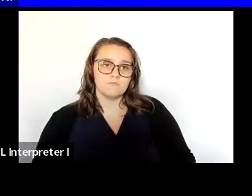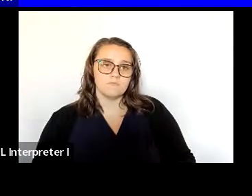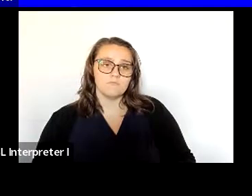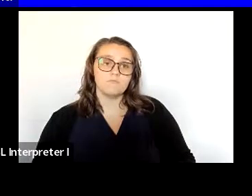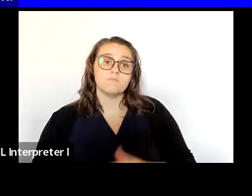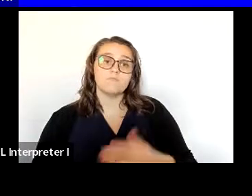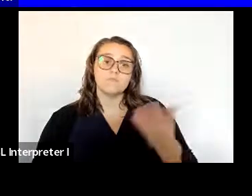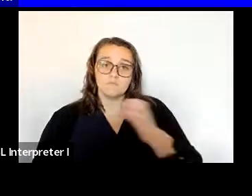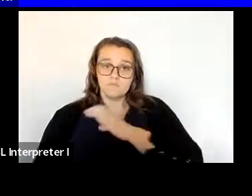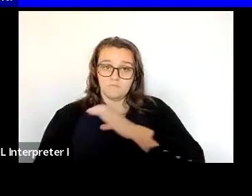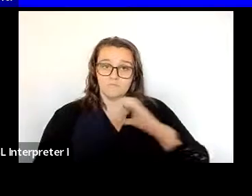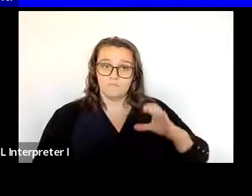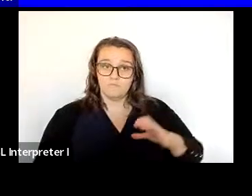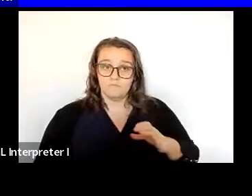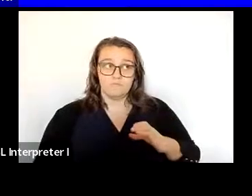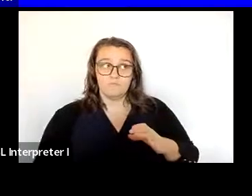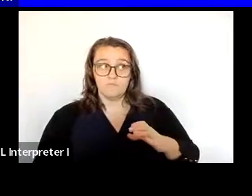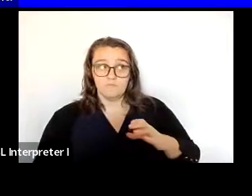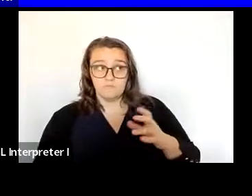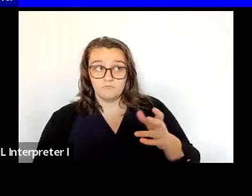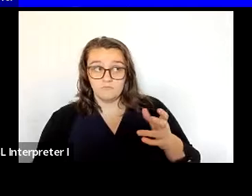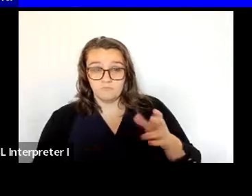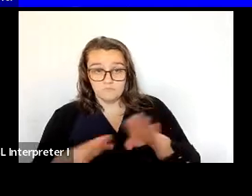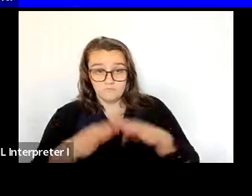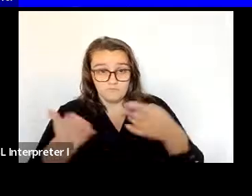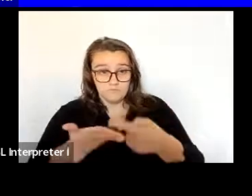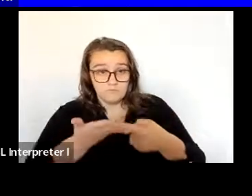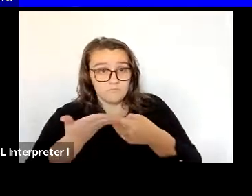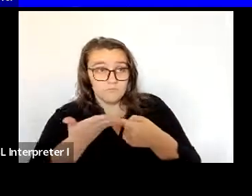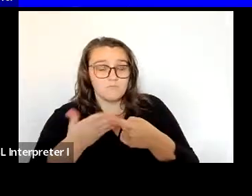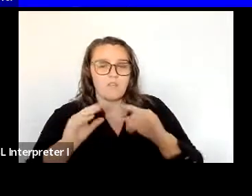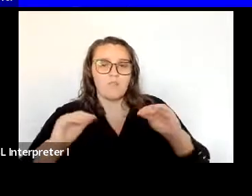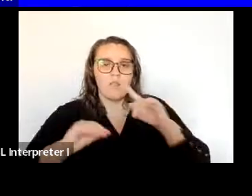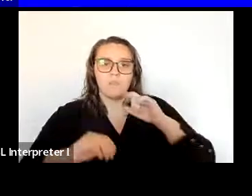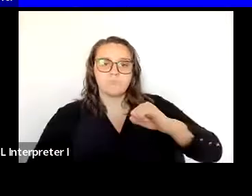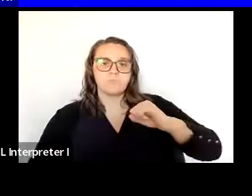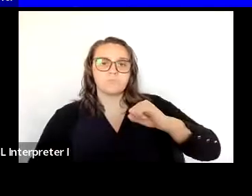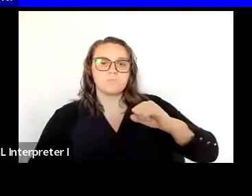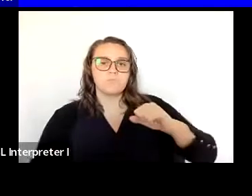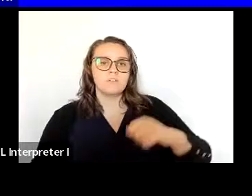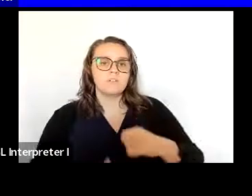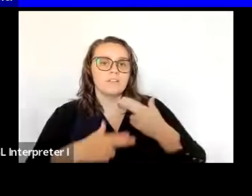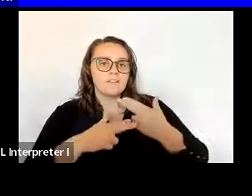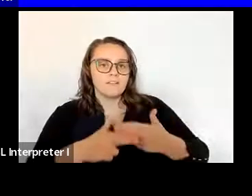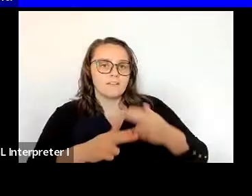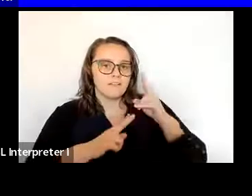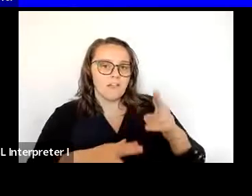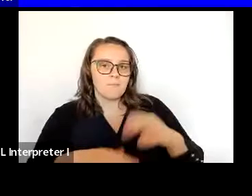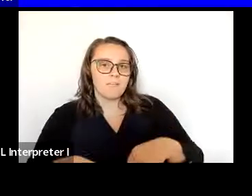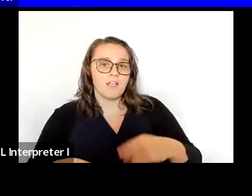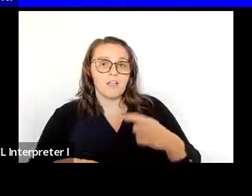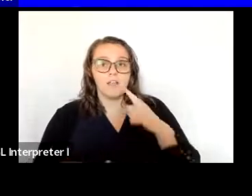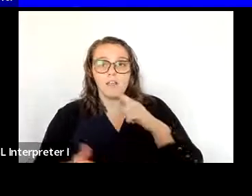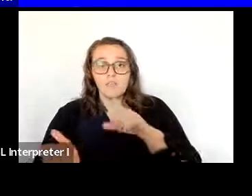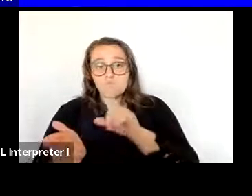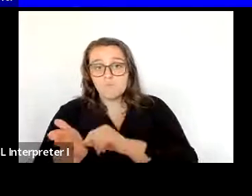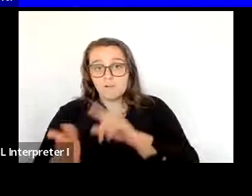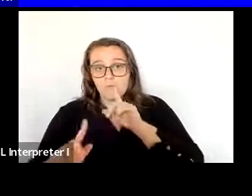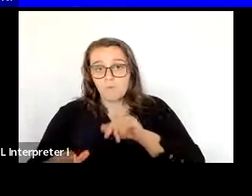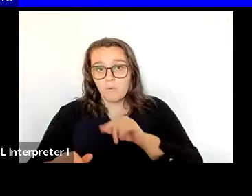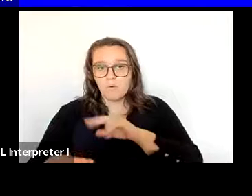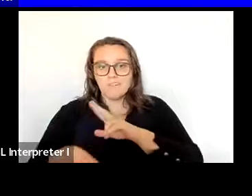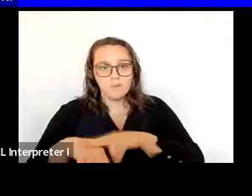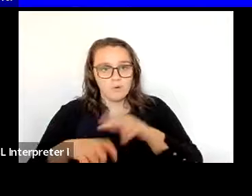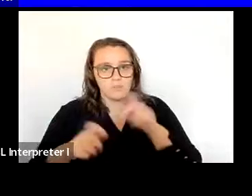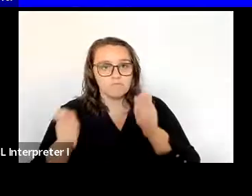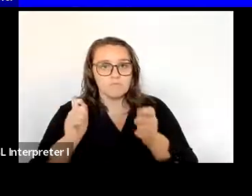The committee has received no testimony or comments in opposition to the legislation. Without objection, I move both the print and report with leave for staff to make